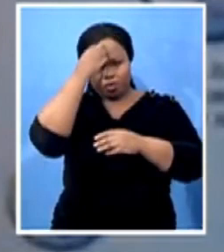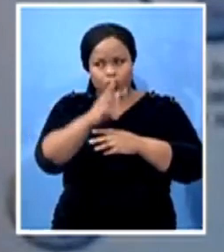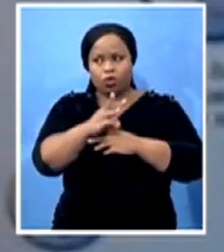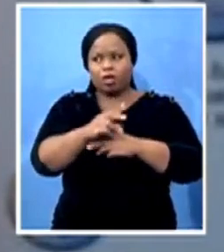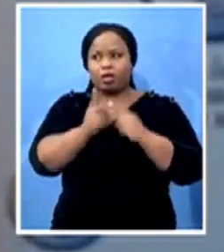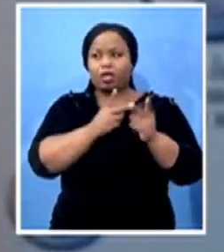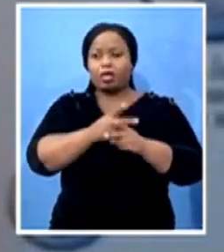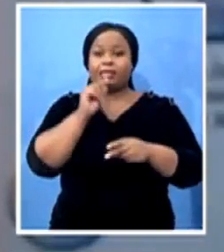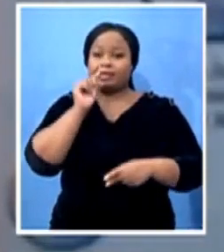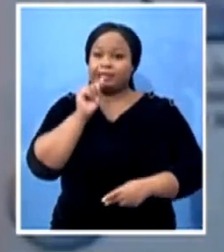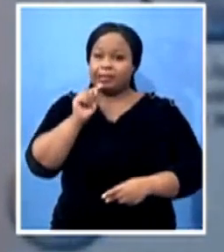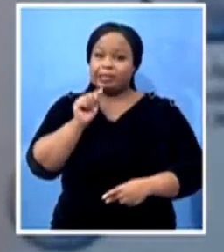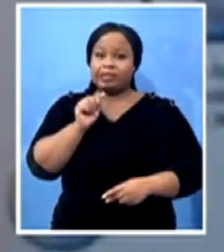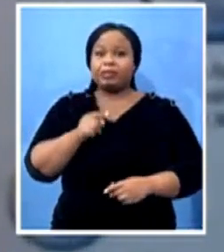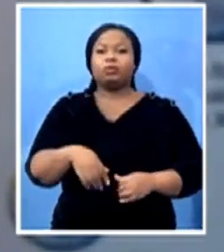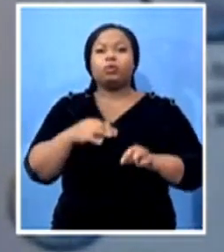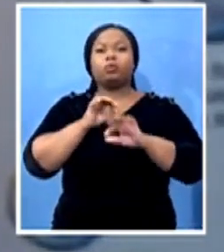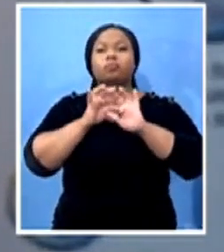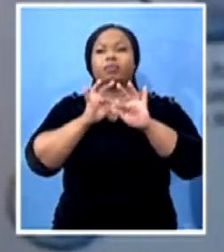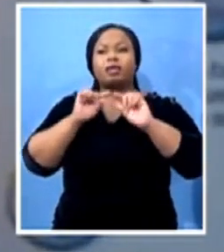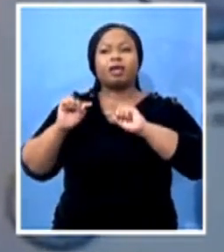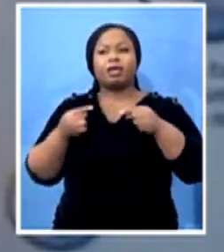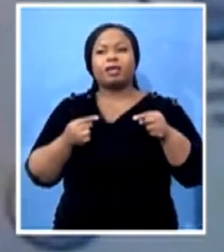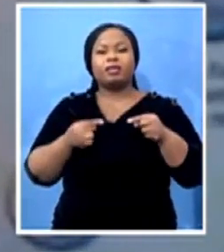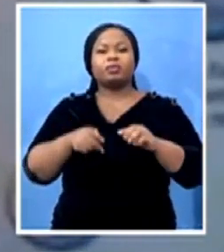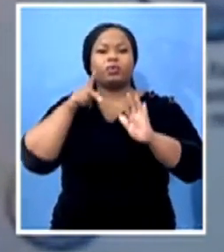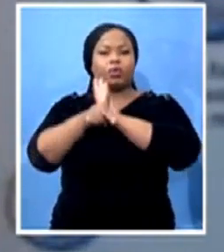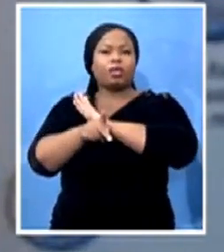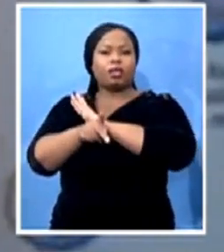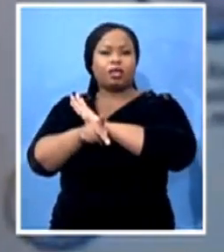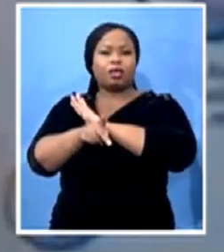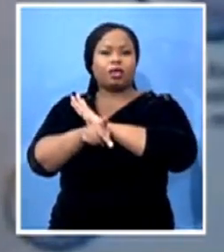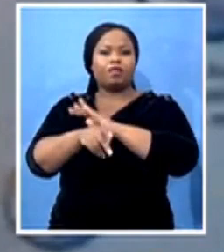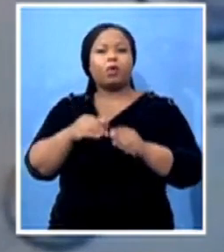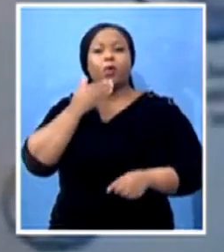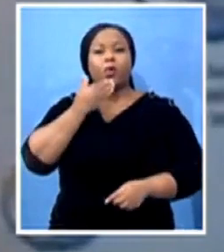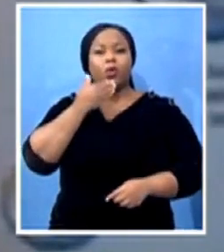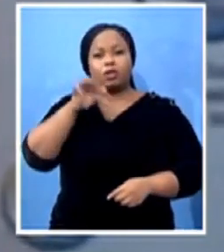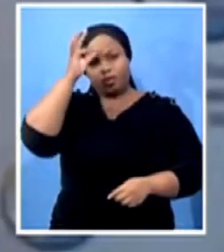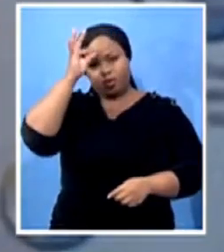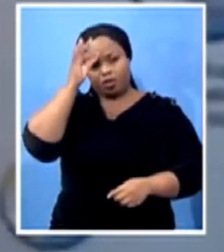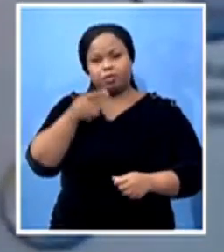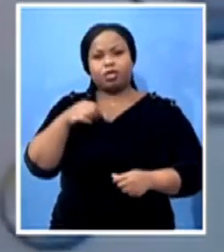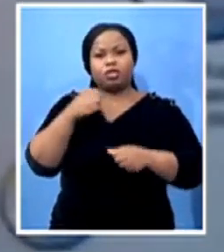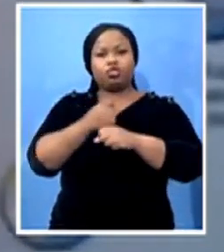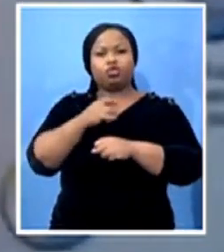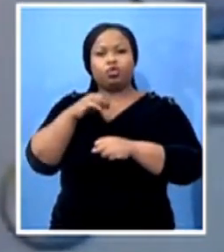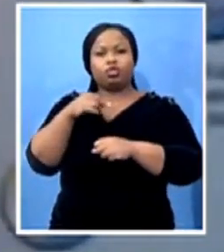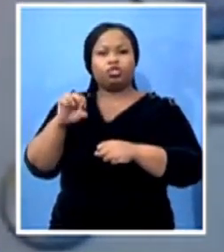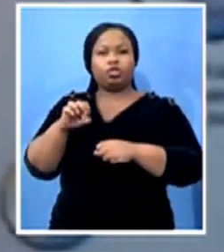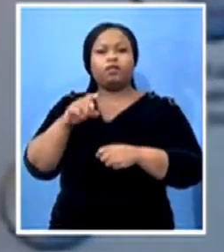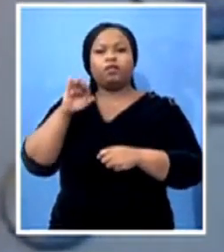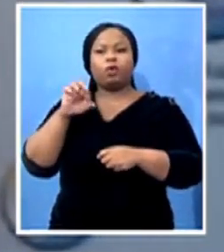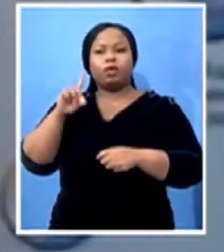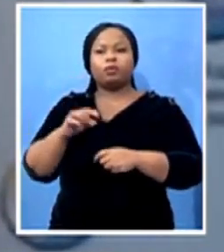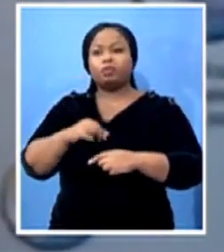protest against the killing at the hands of police by George Floyd. So we've seen those protests also take place outside the